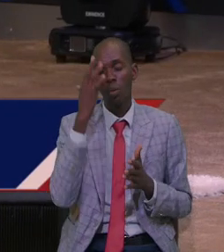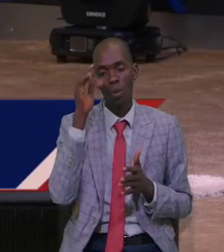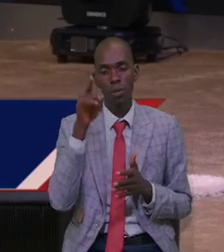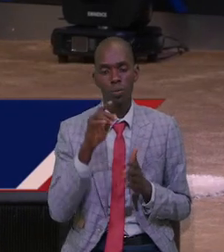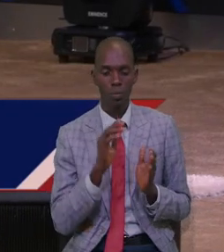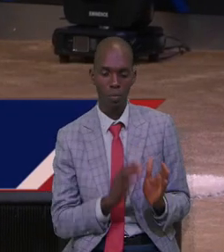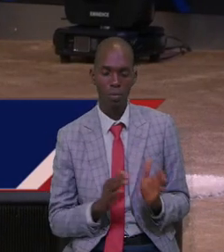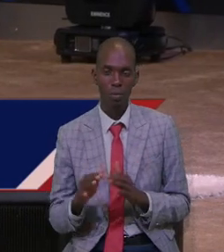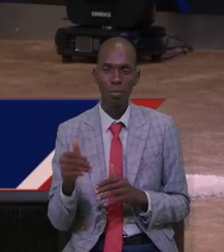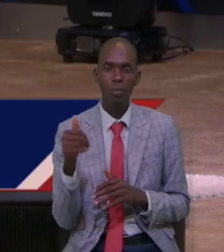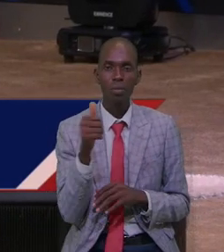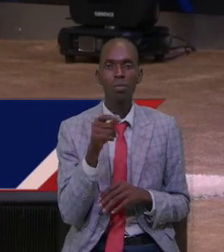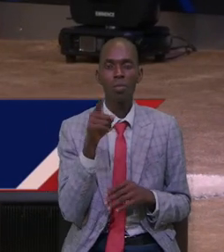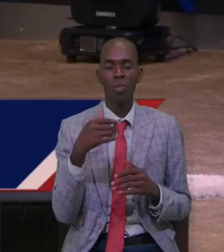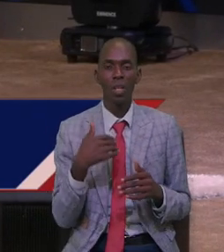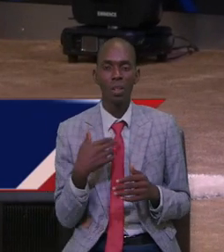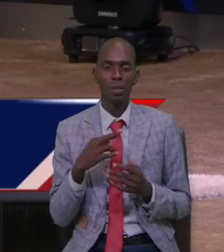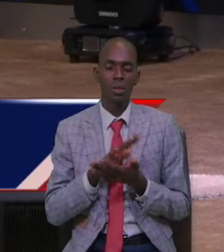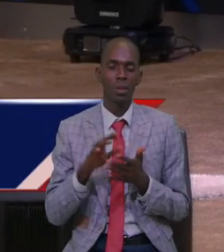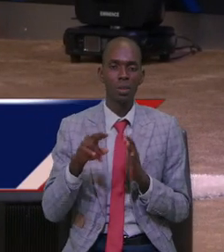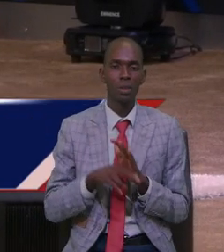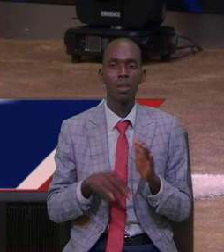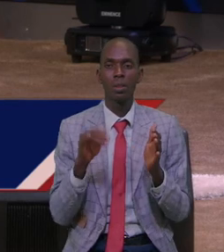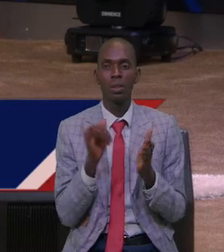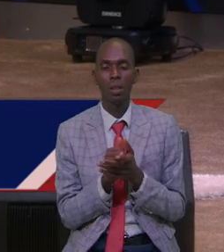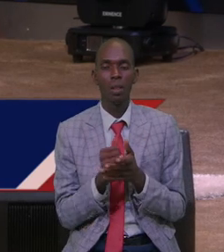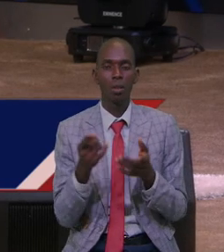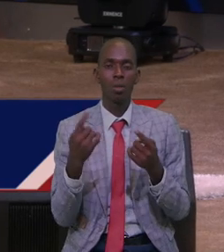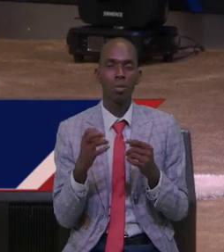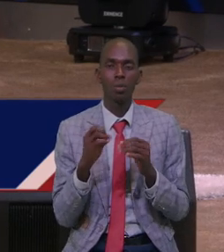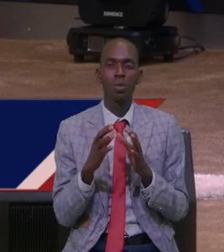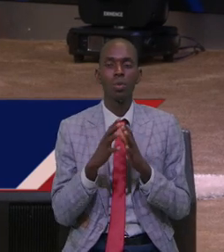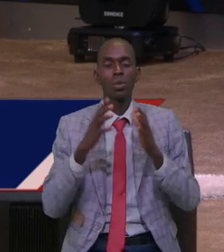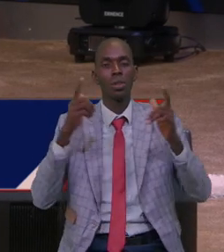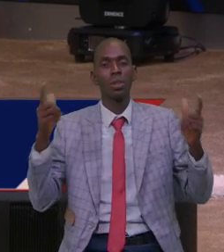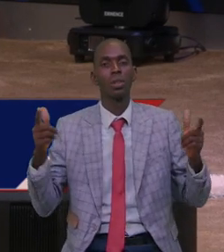yourself, you have the righteousness that comes through grace, so that when that